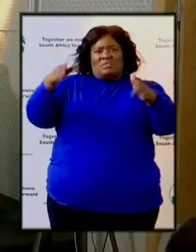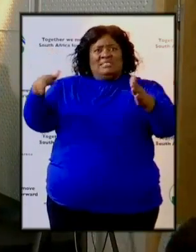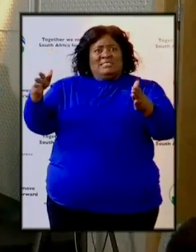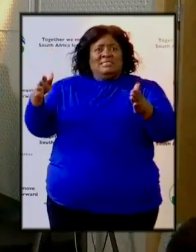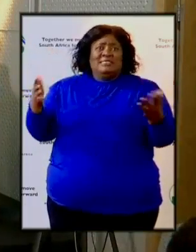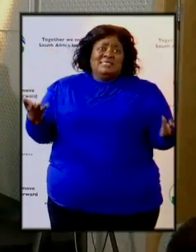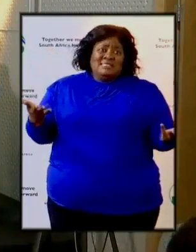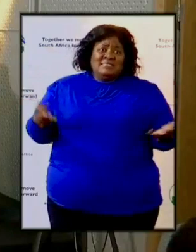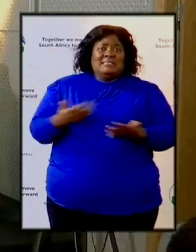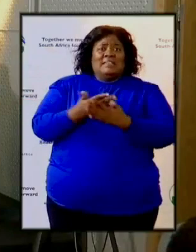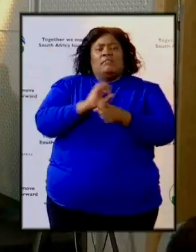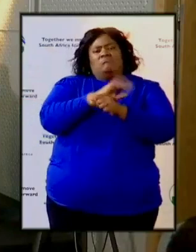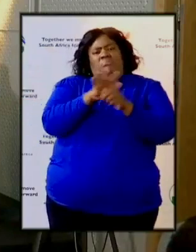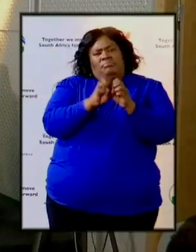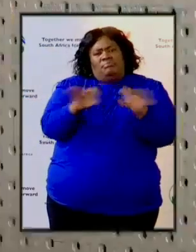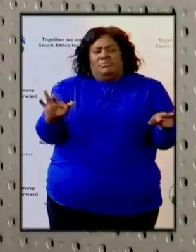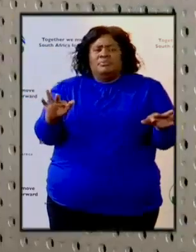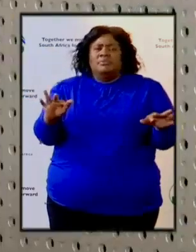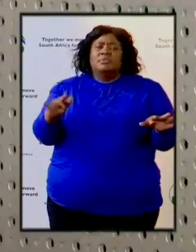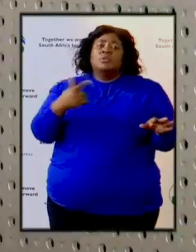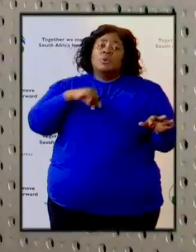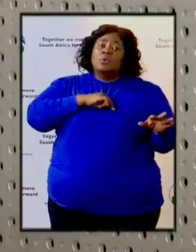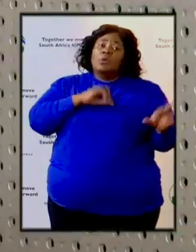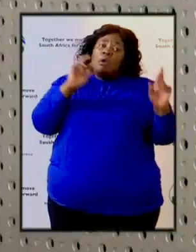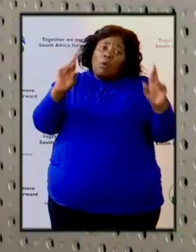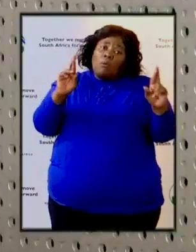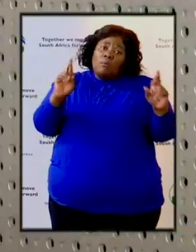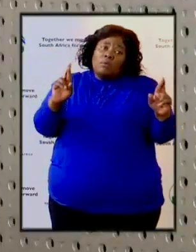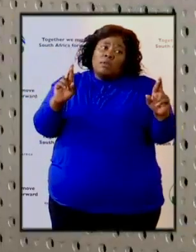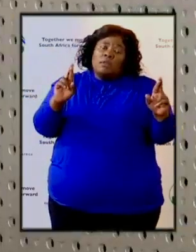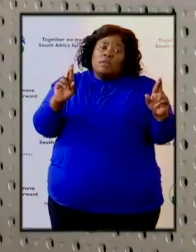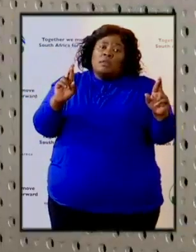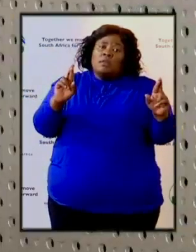we are hoping that nobody will want to do